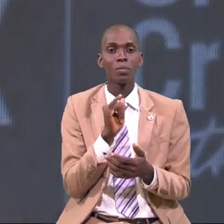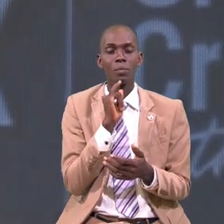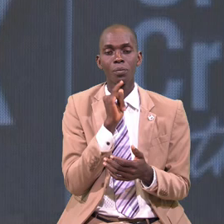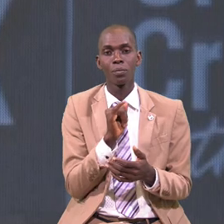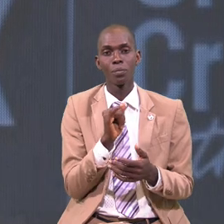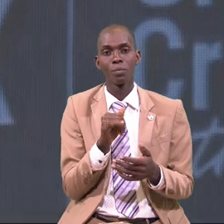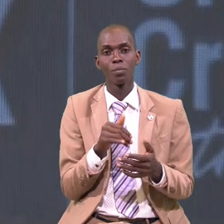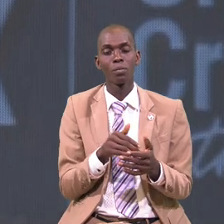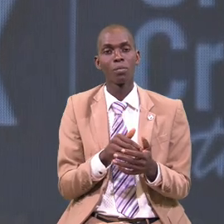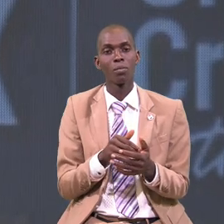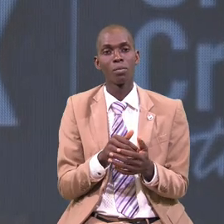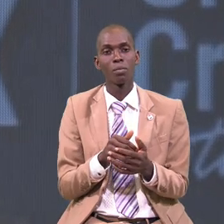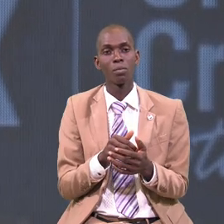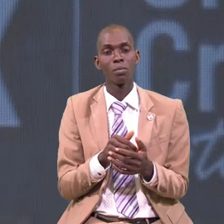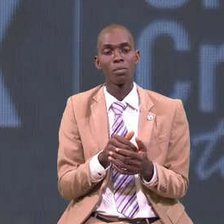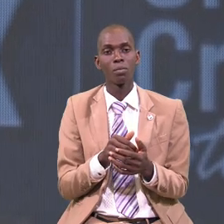that created me,